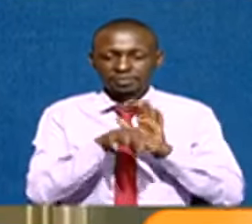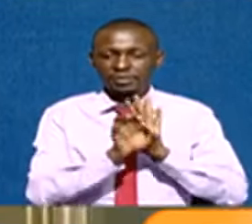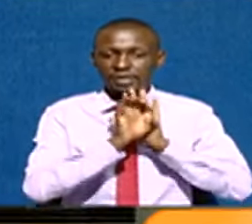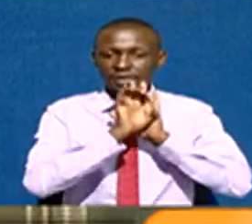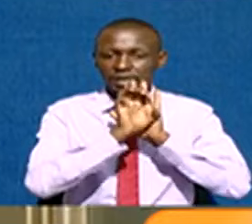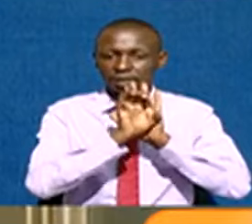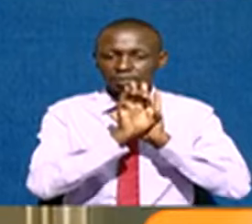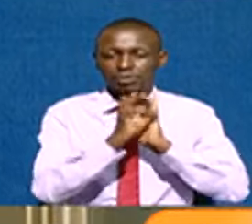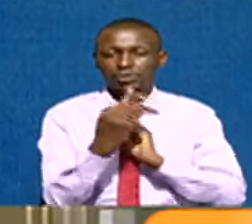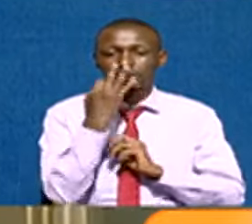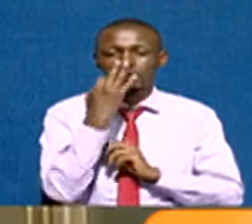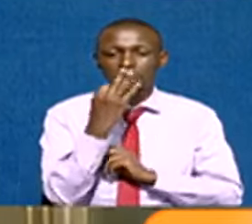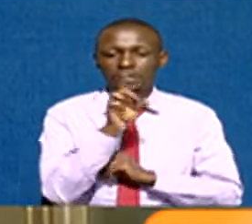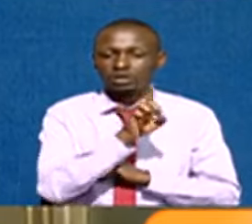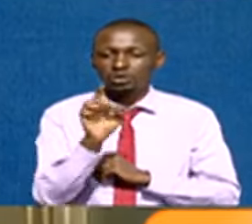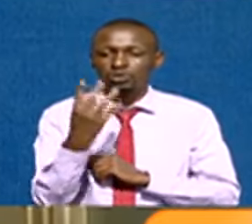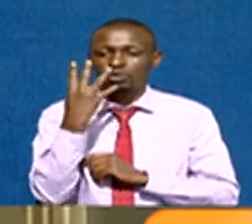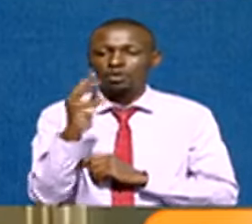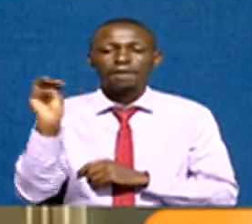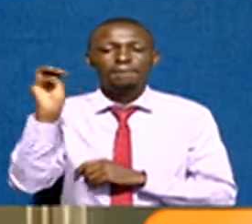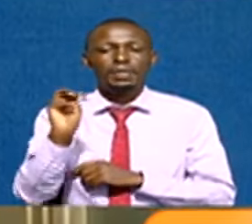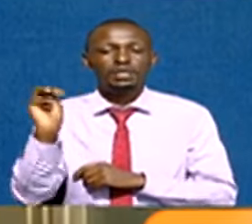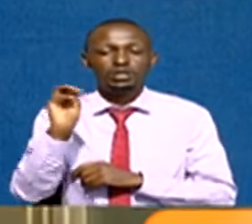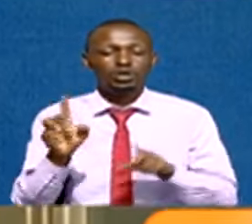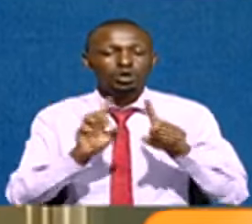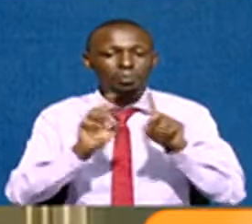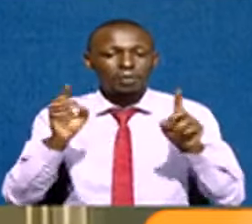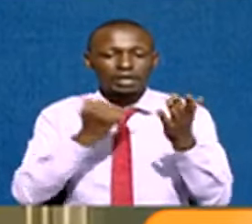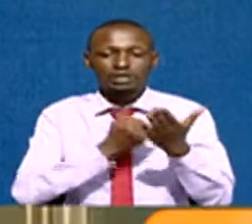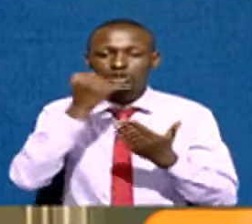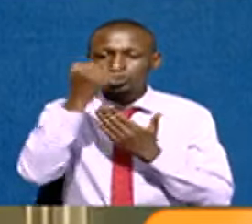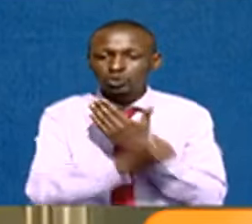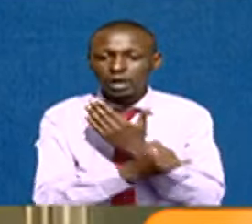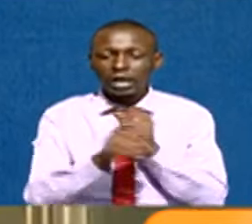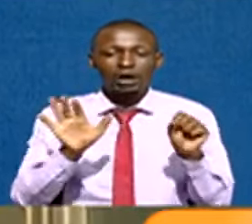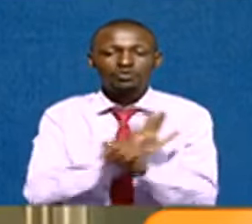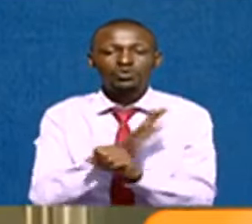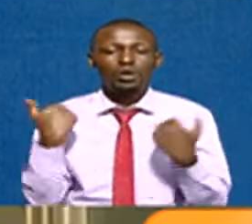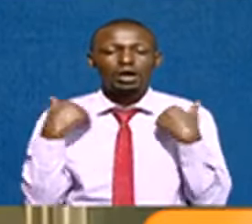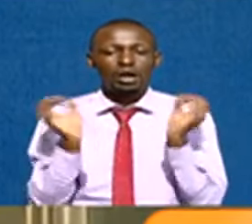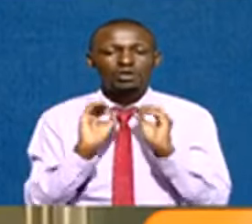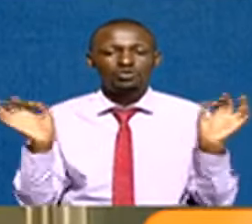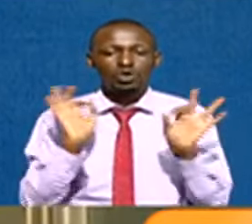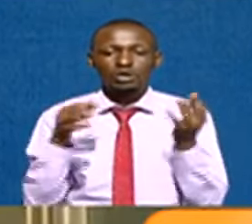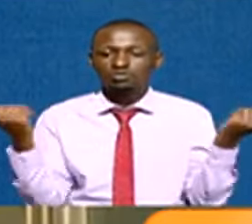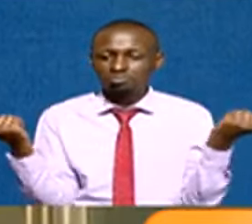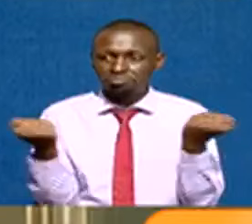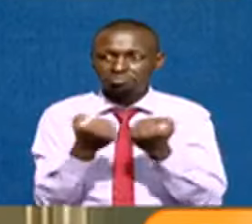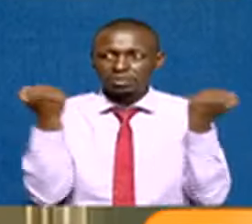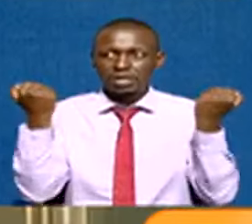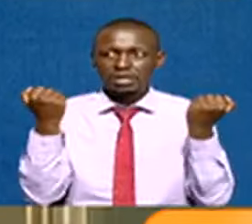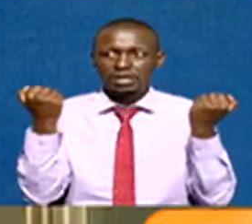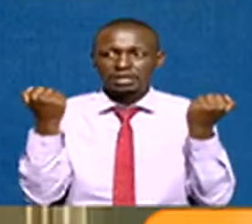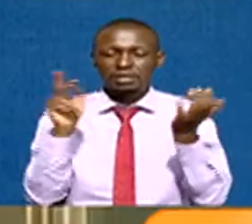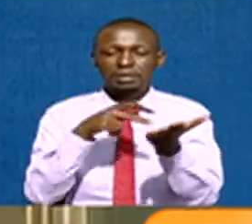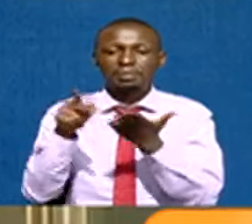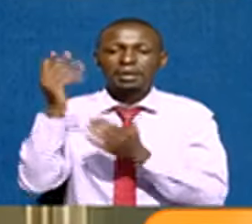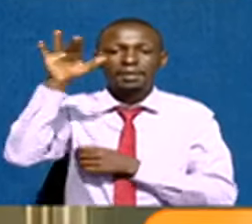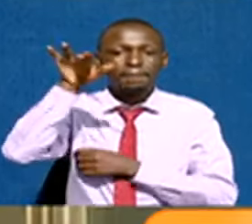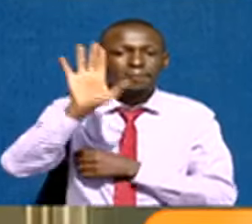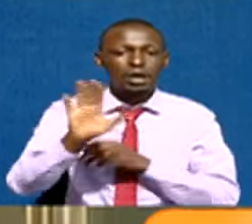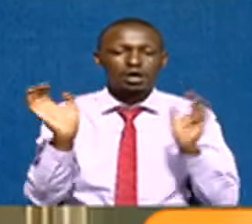3-4 million is out there. You do not have comprehensive cover. The moment you get involved in an accident, you don't get compensated.